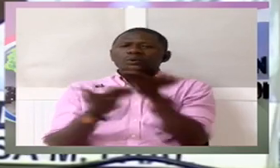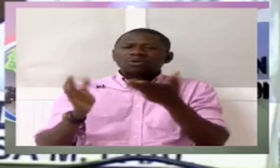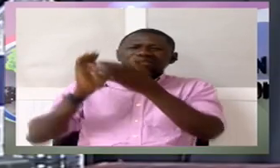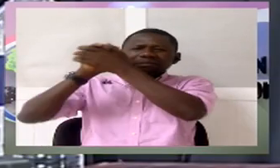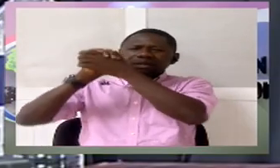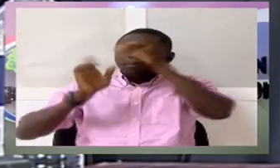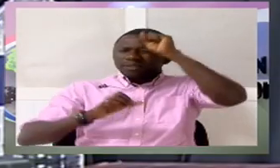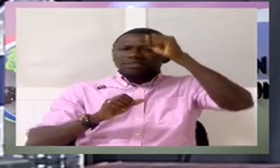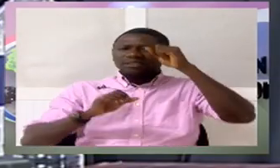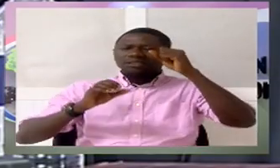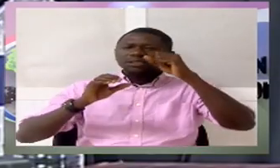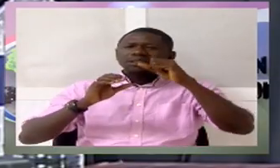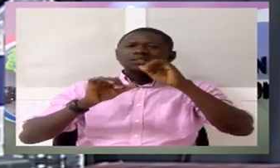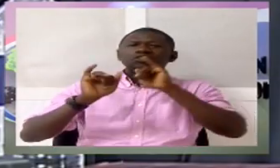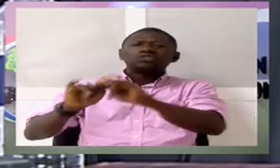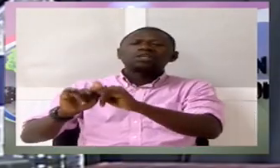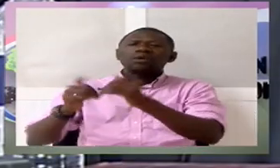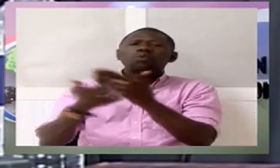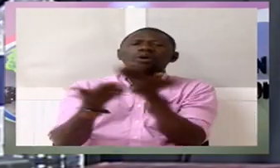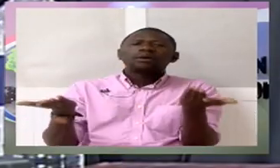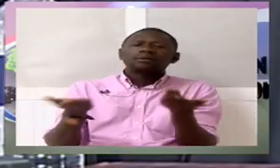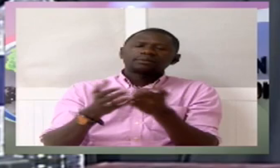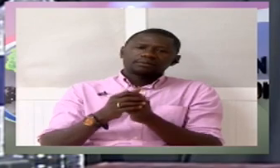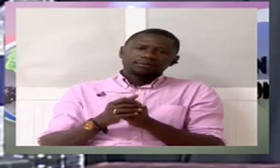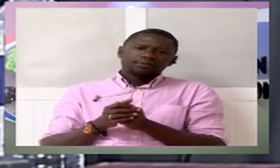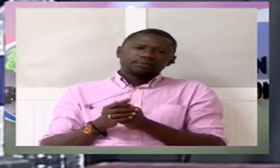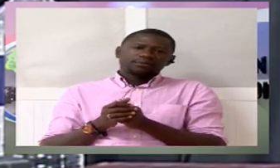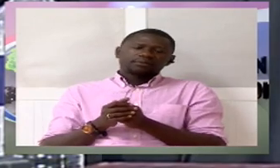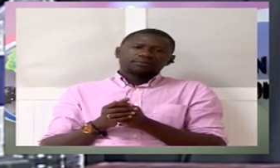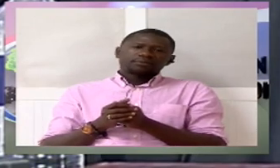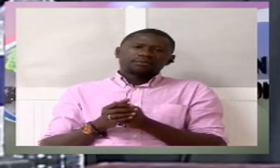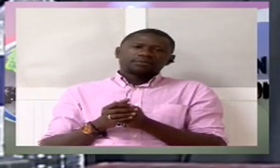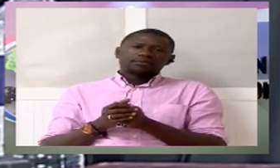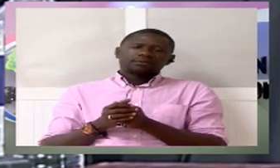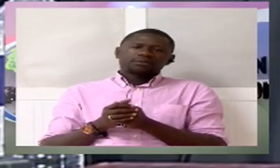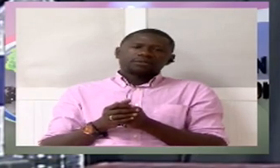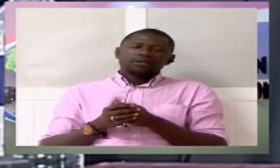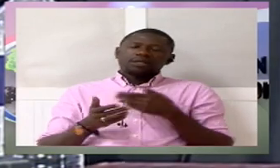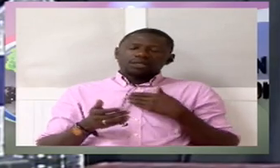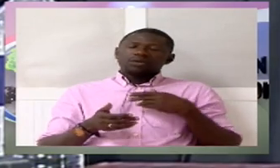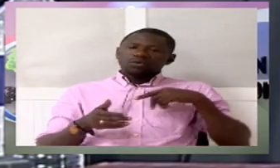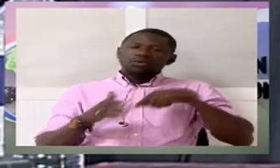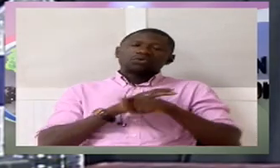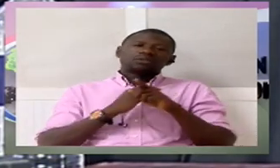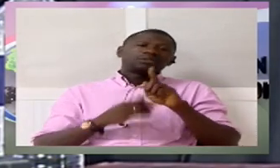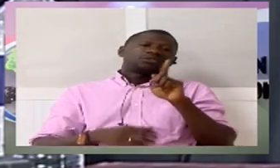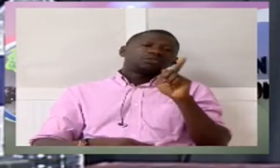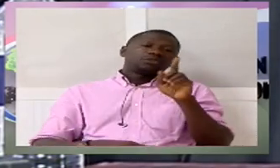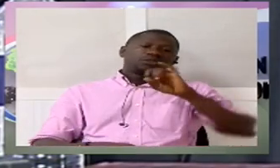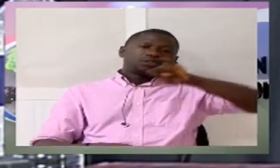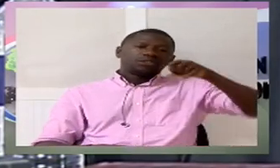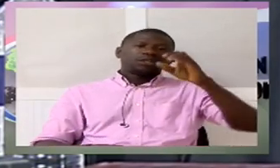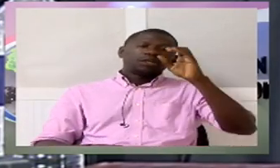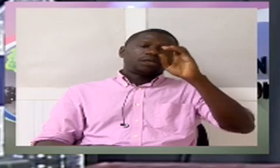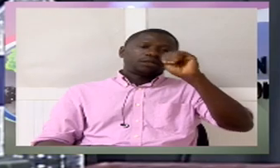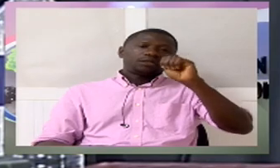at the time? Tembo Gaddafi be jari mintole. Be Jack Cham lo kordal to mimbe siloka. He was at Jack Cham's compound